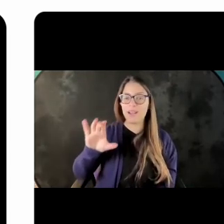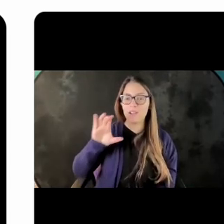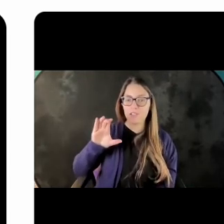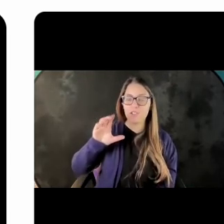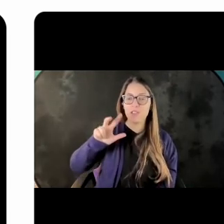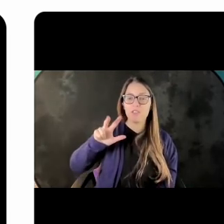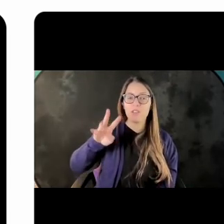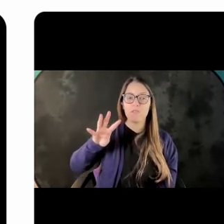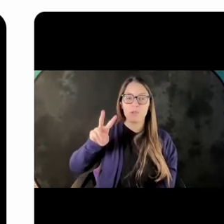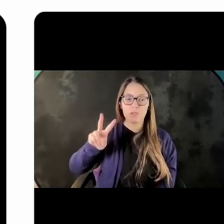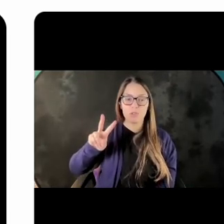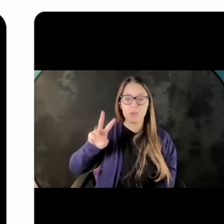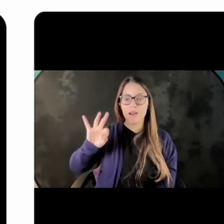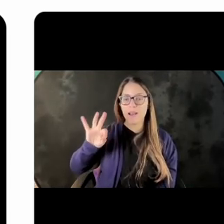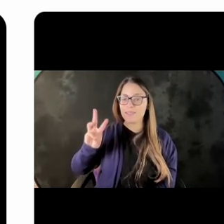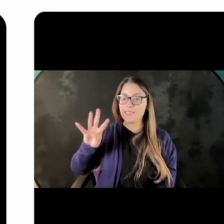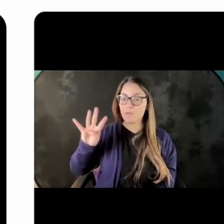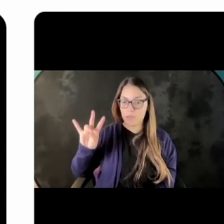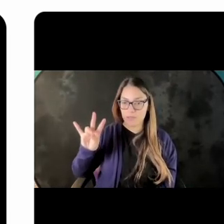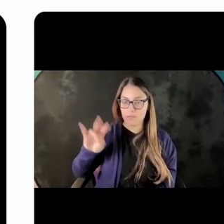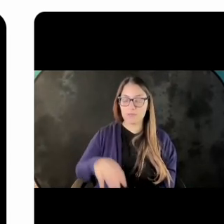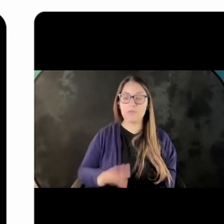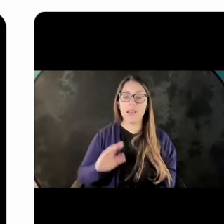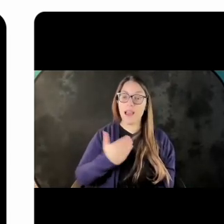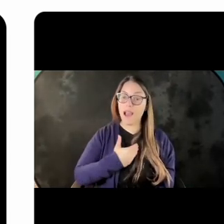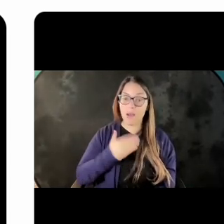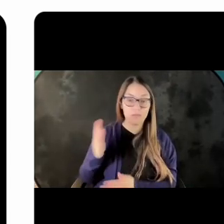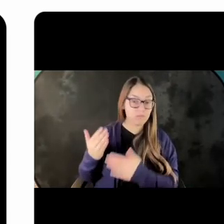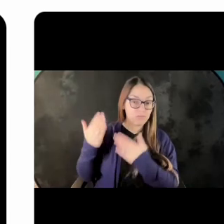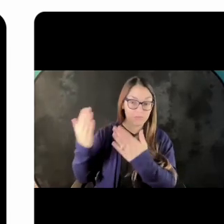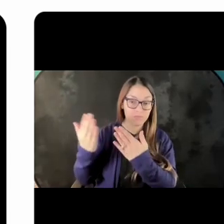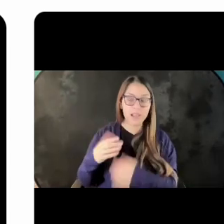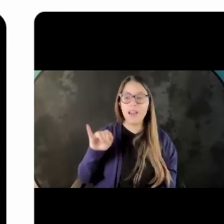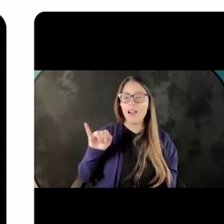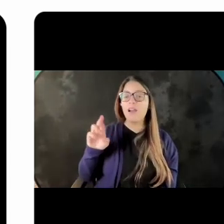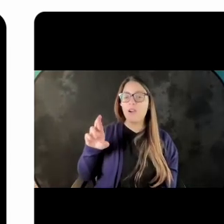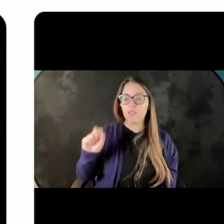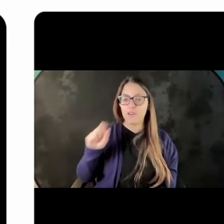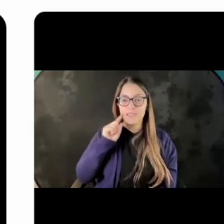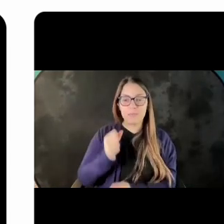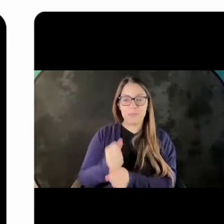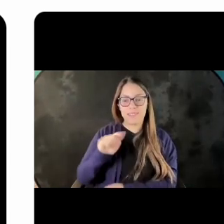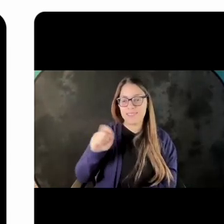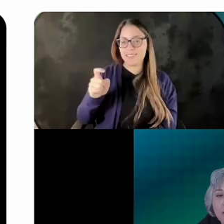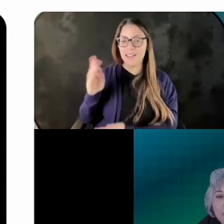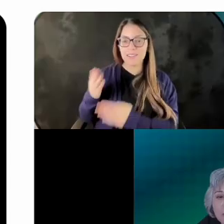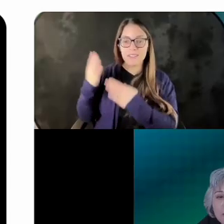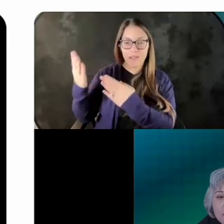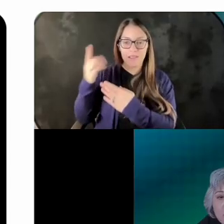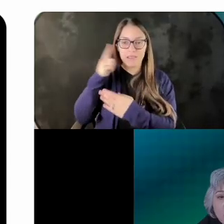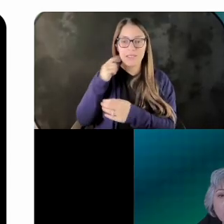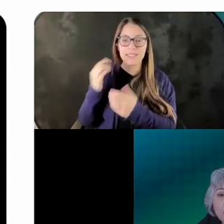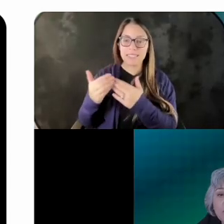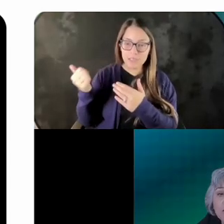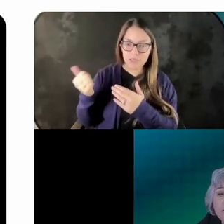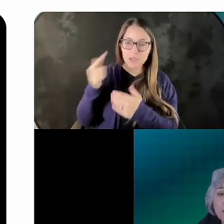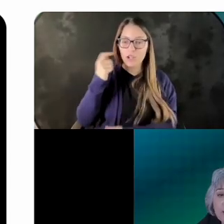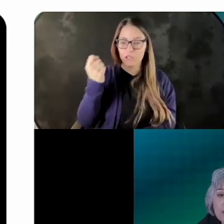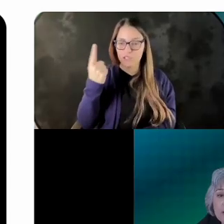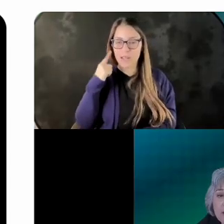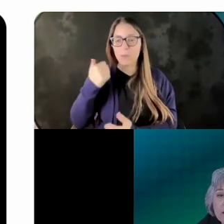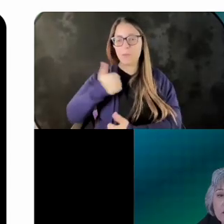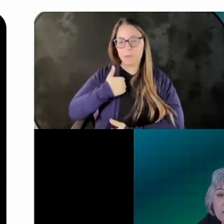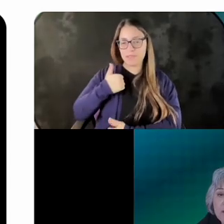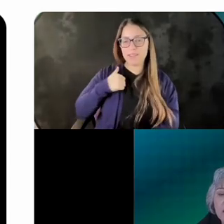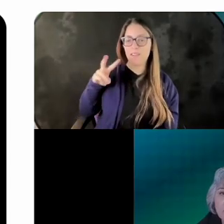1-800-342-9647. And our tip is the IRS makes tax filing easier to understand for military members and veterans with